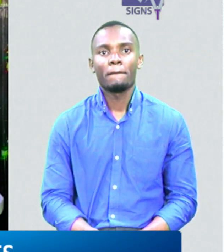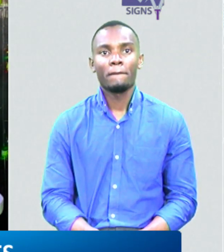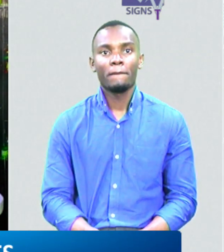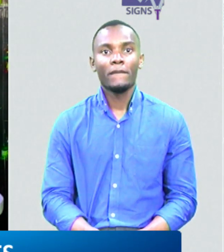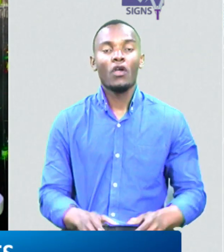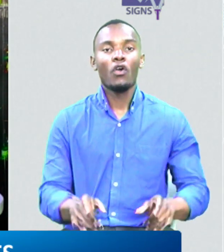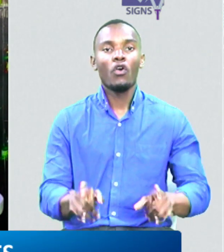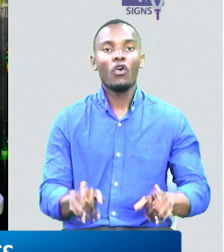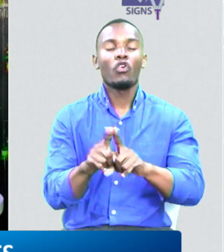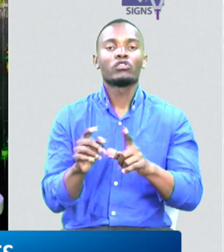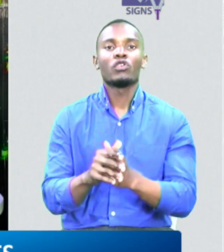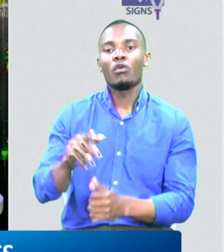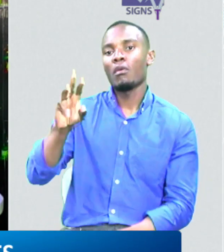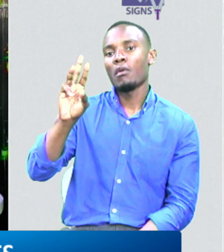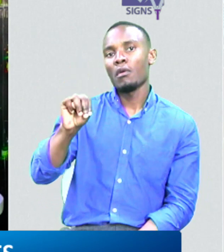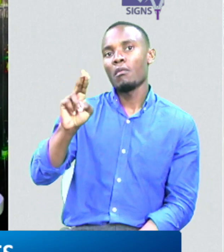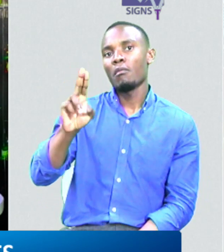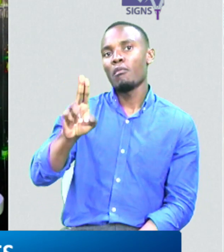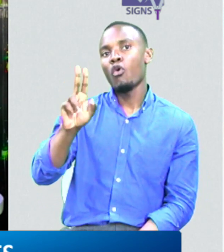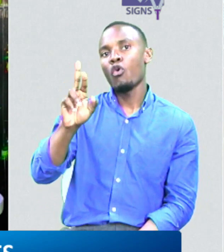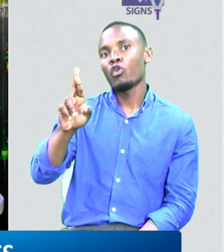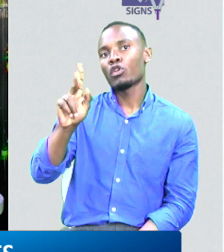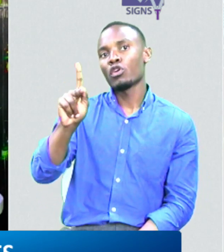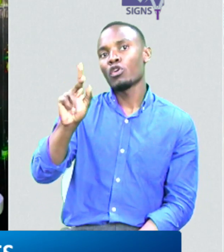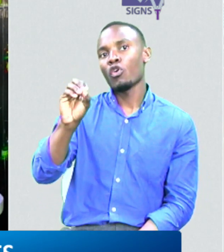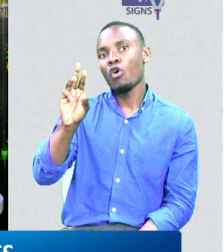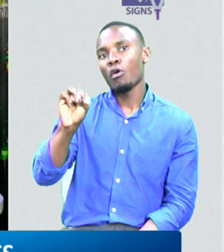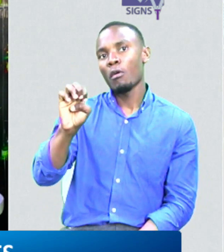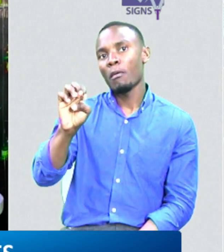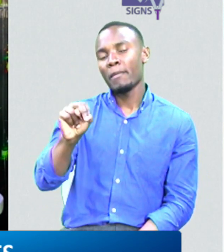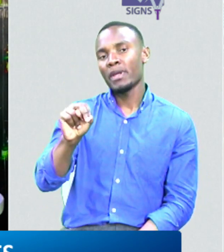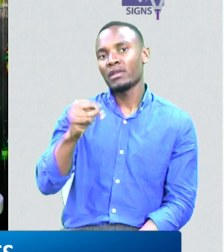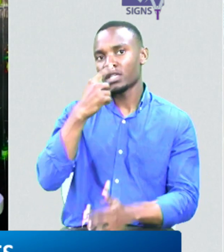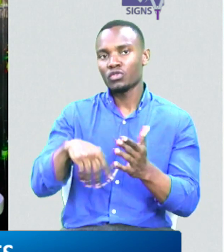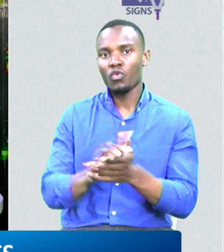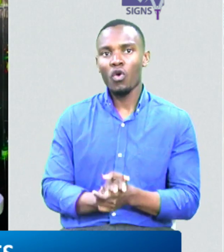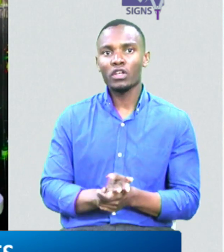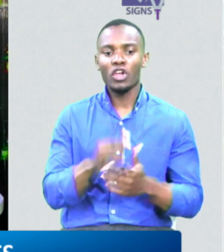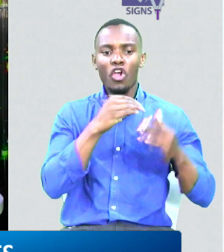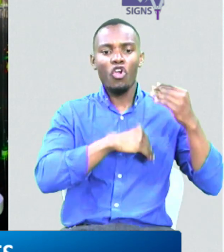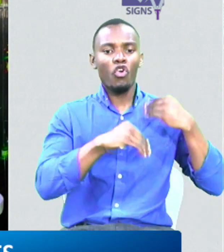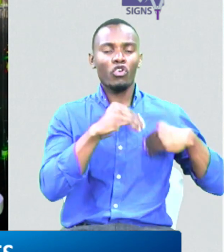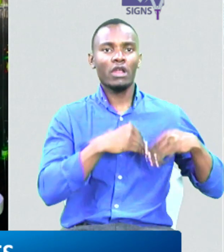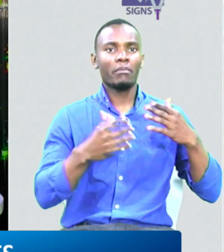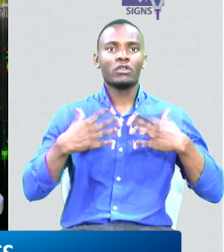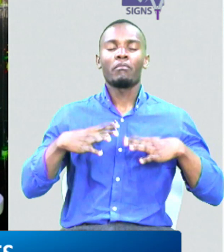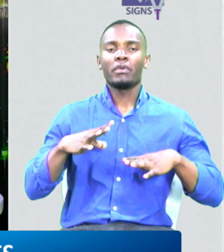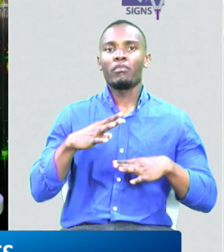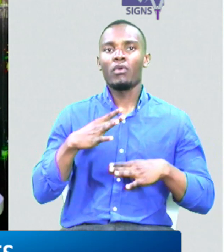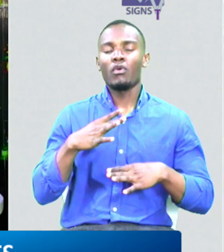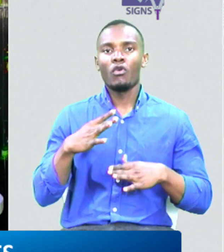to her, I told her, look, the public is not understanding this Did I call you or not on